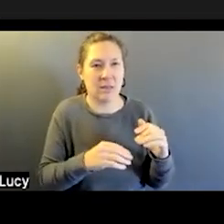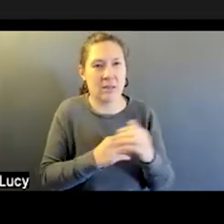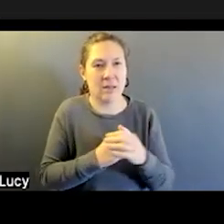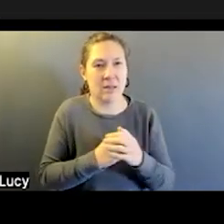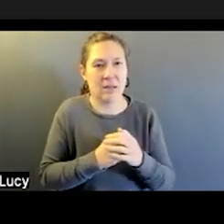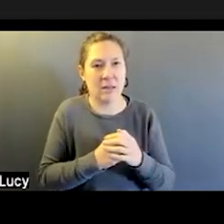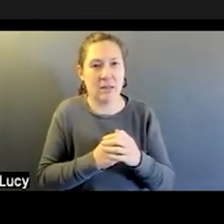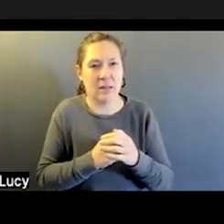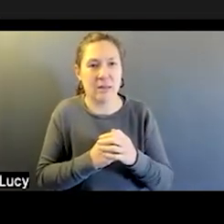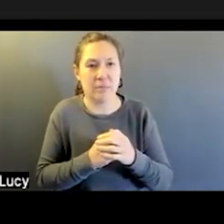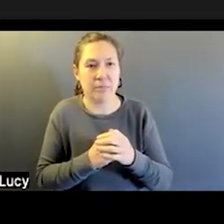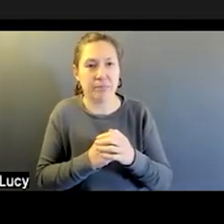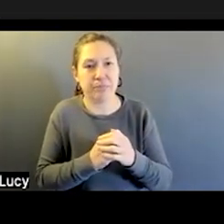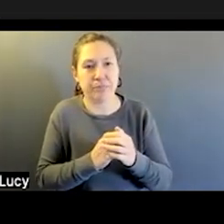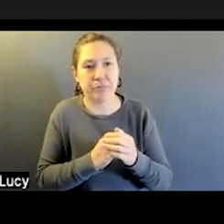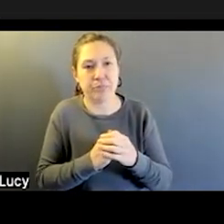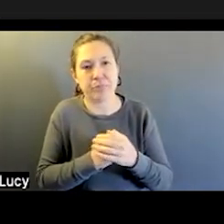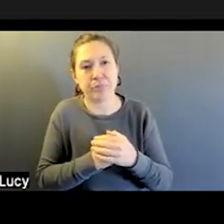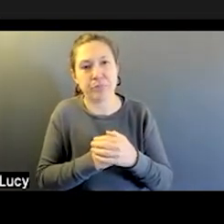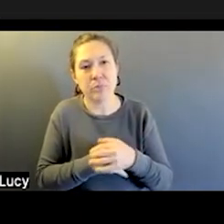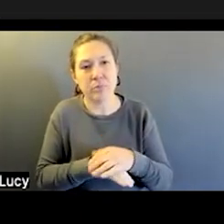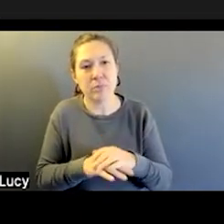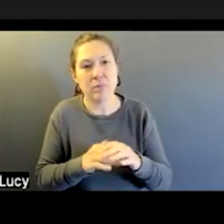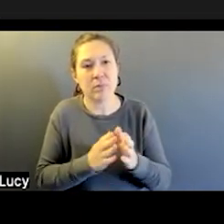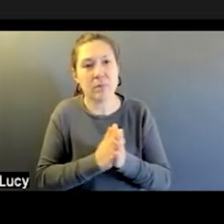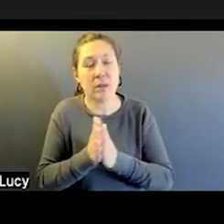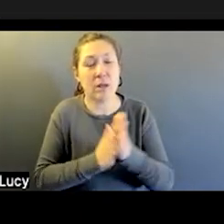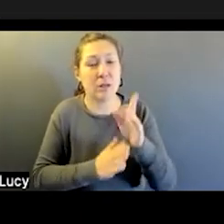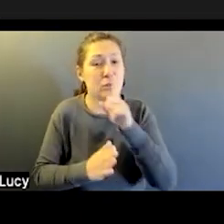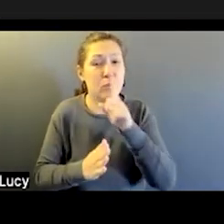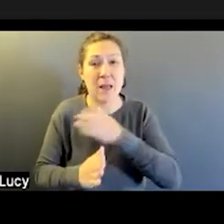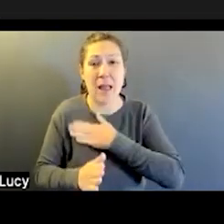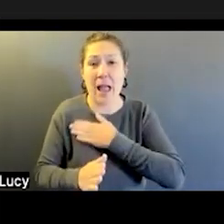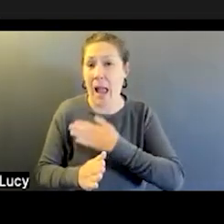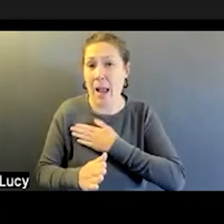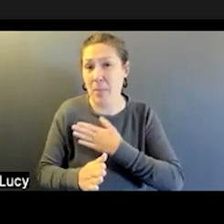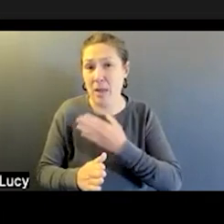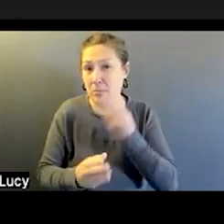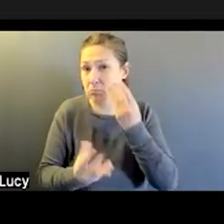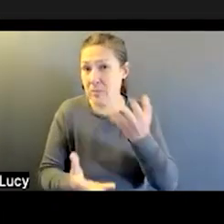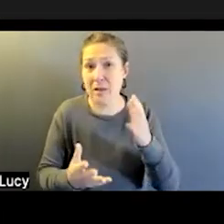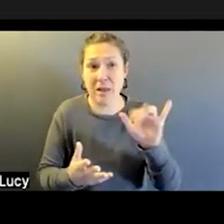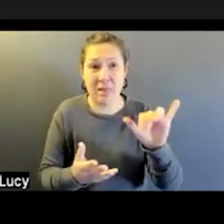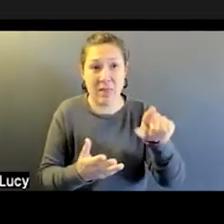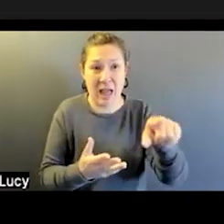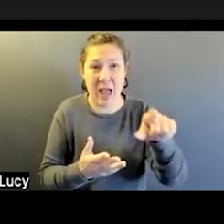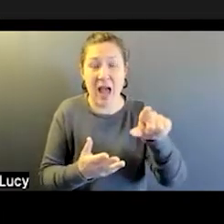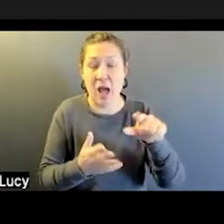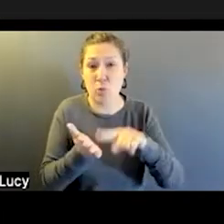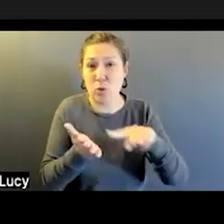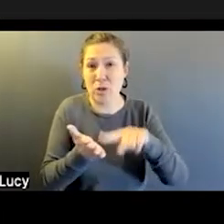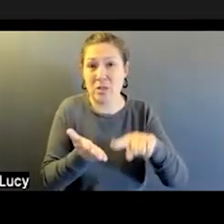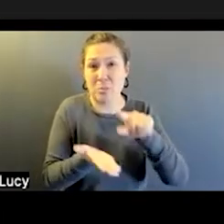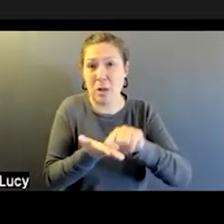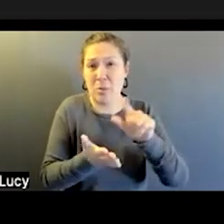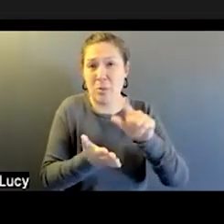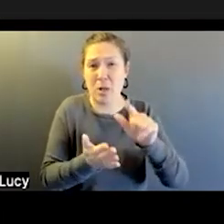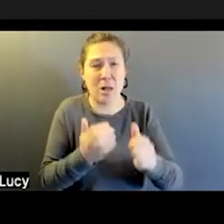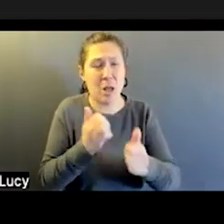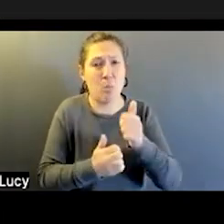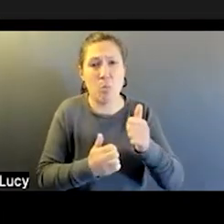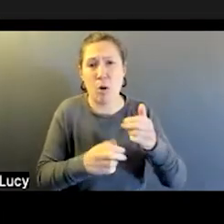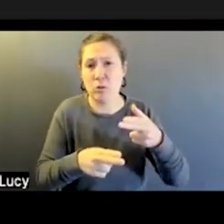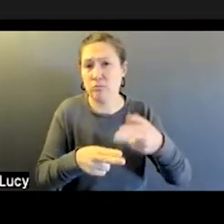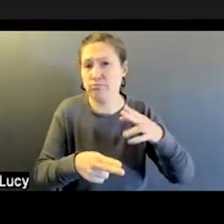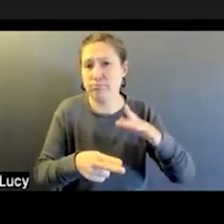term. And I'm very happy to say that this work has been published on the most prestigious journal, or one of the most